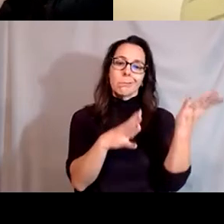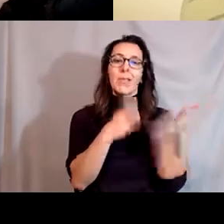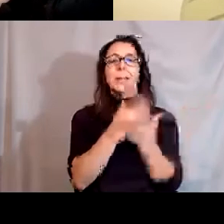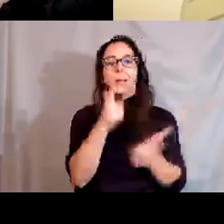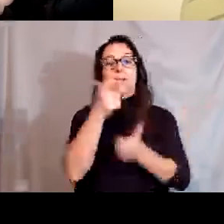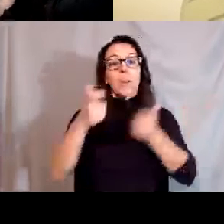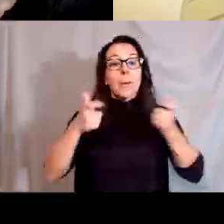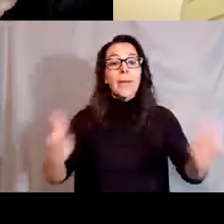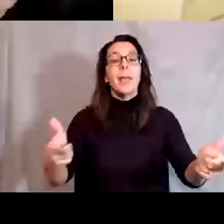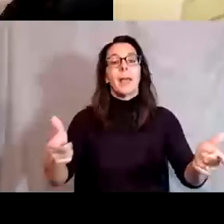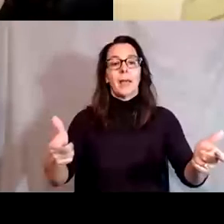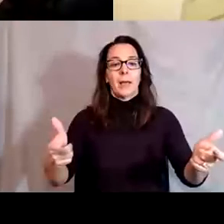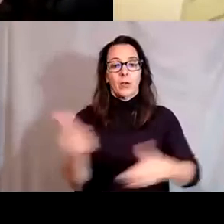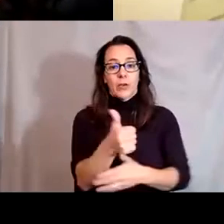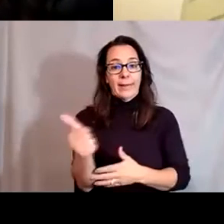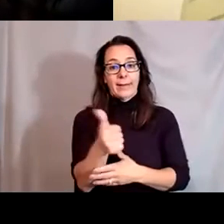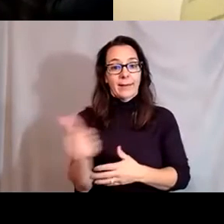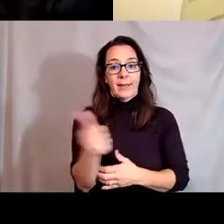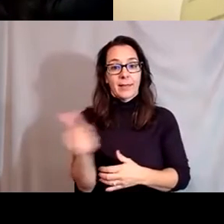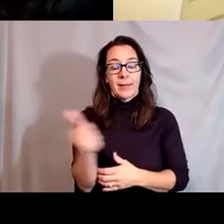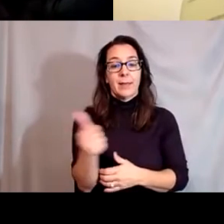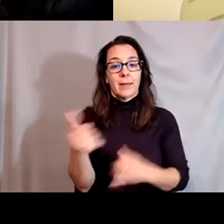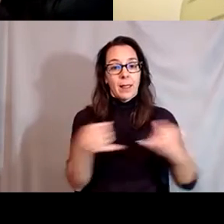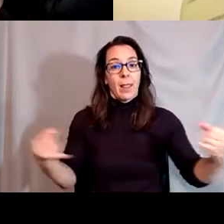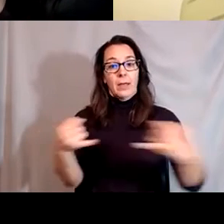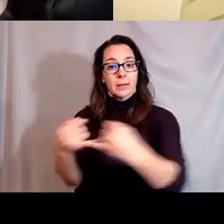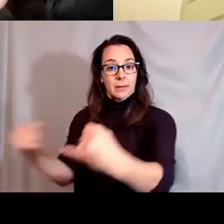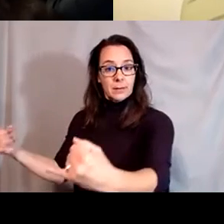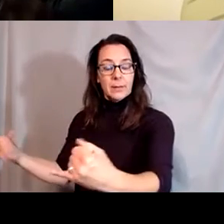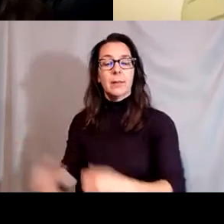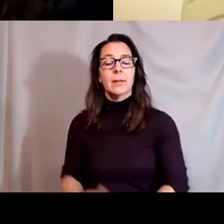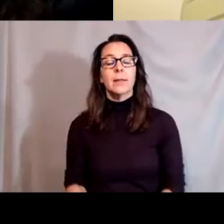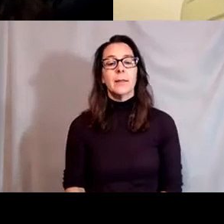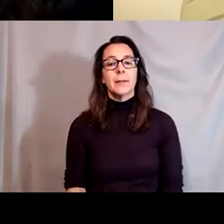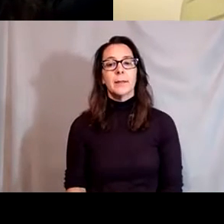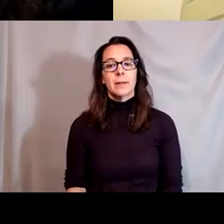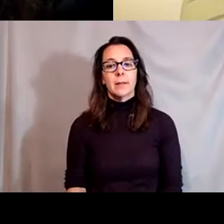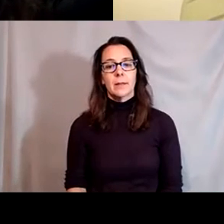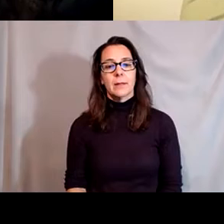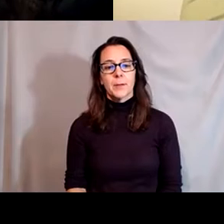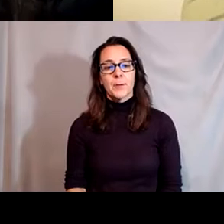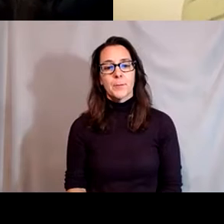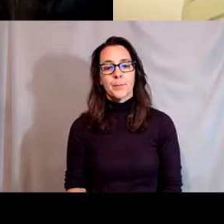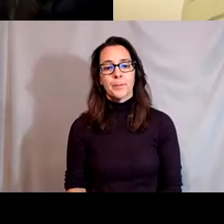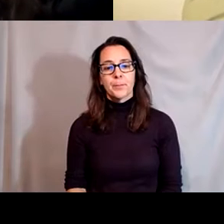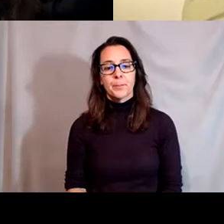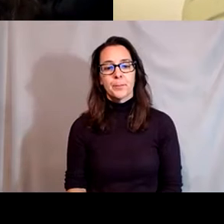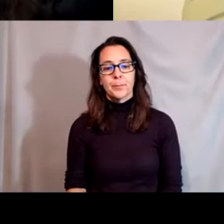lines. And that's not only going to have an effect, and